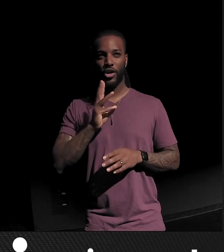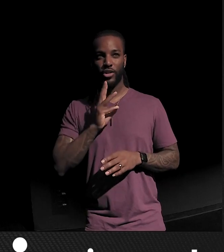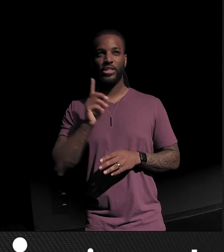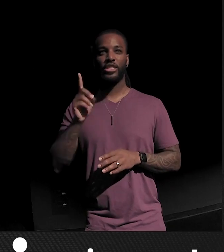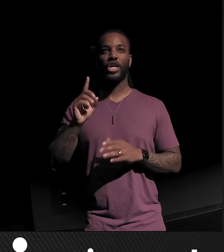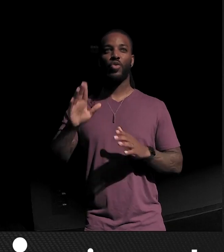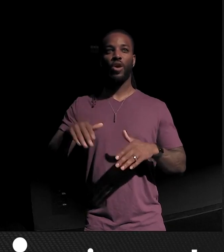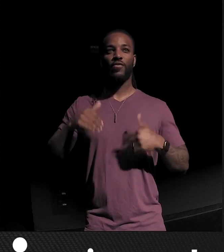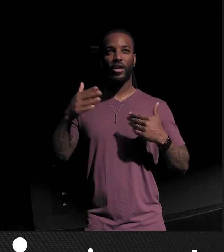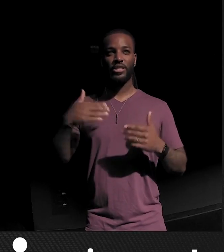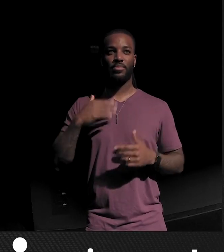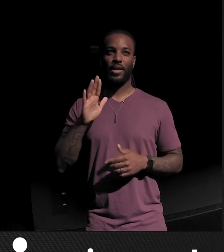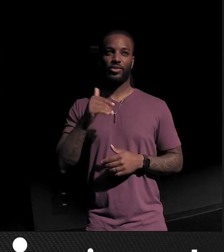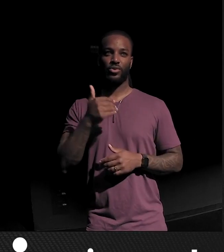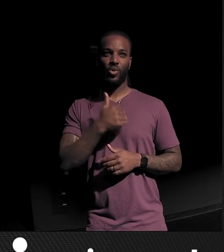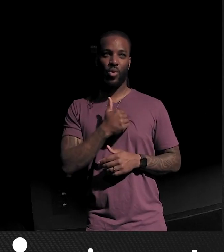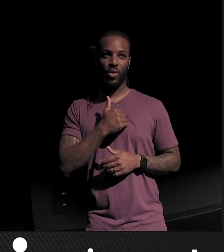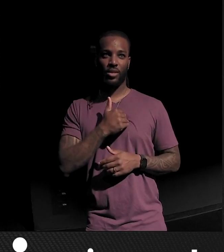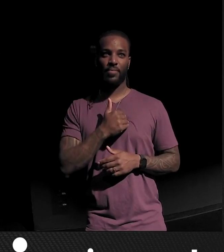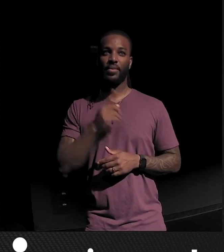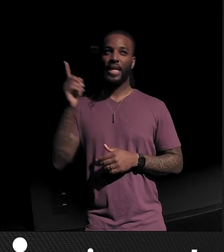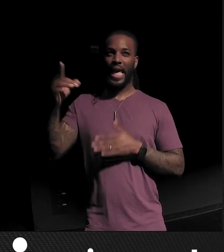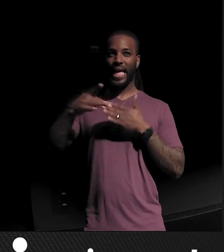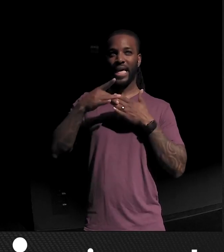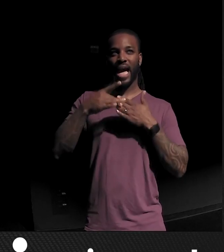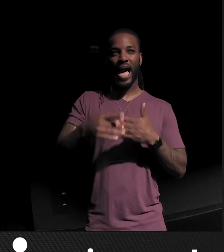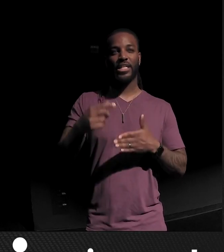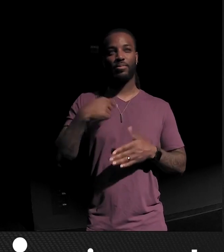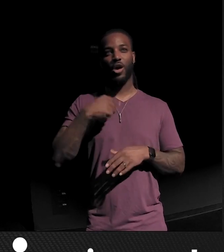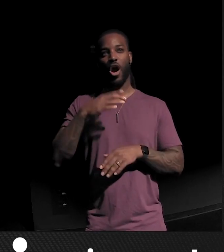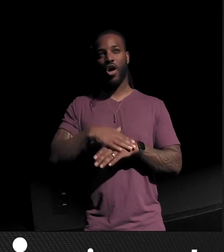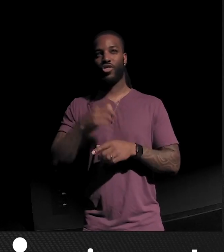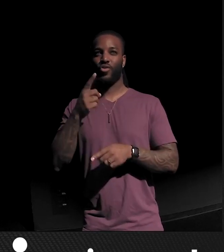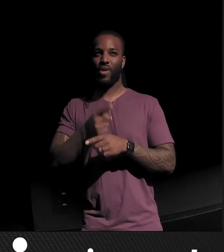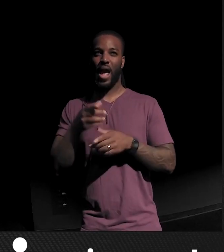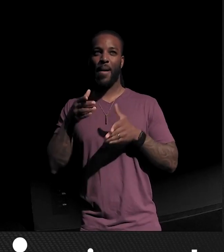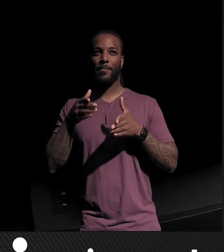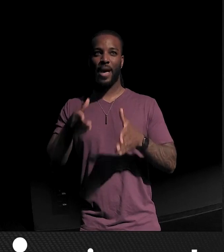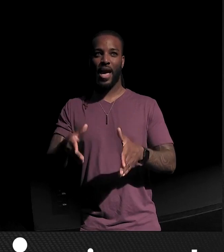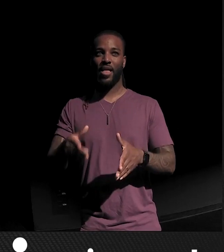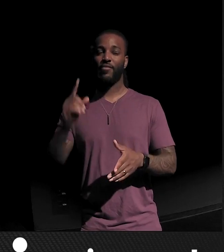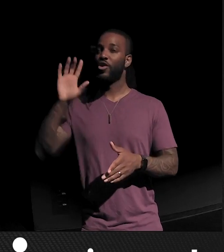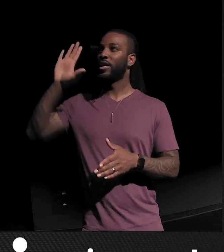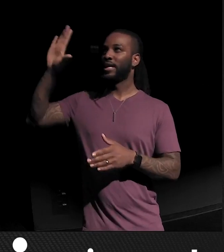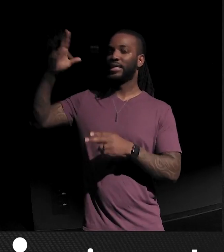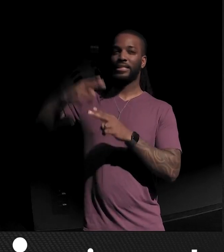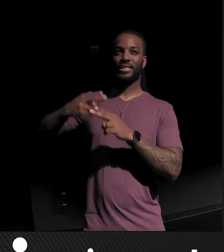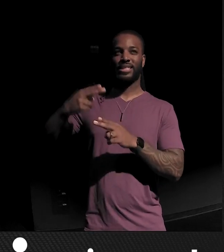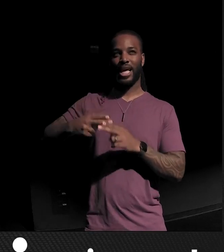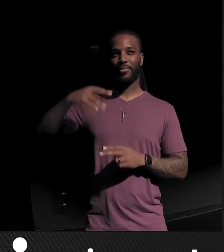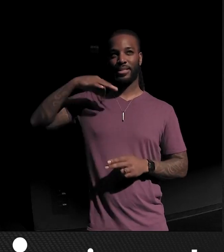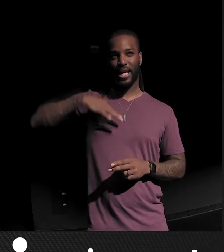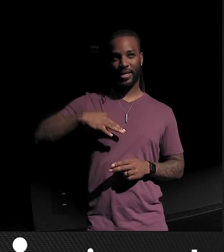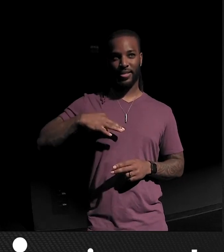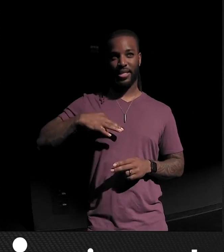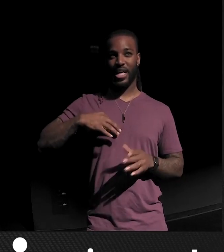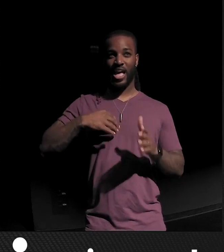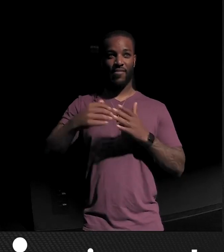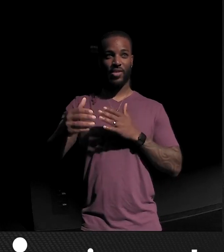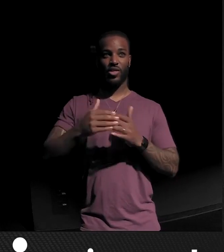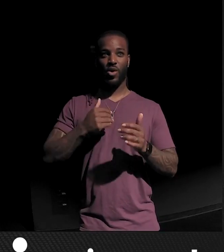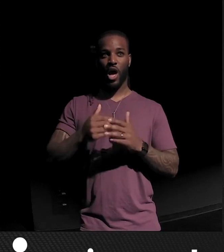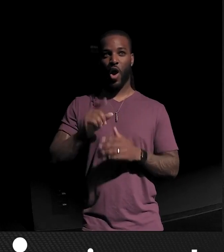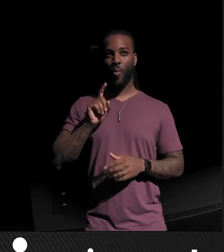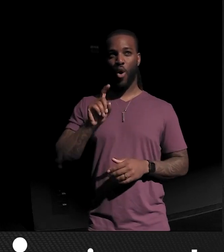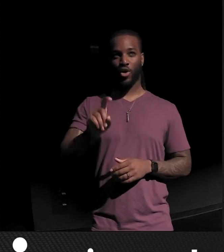refreshes my soul. He guides me along the right paths for his name's sake. Even though